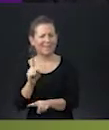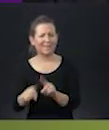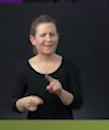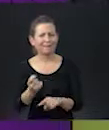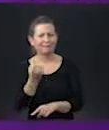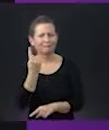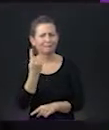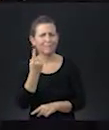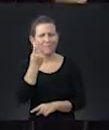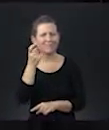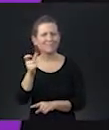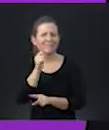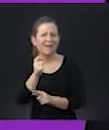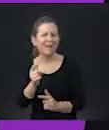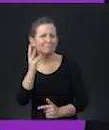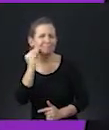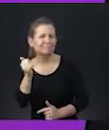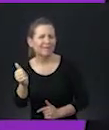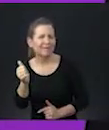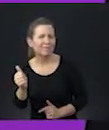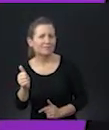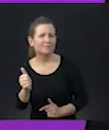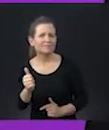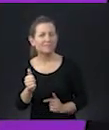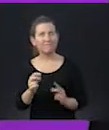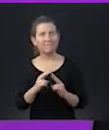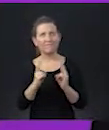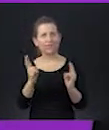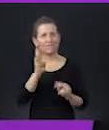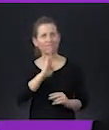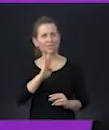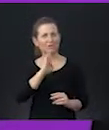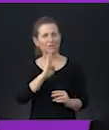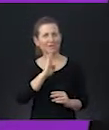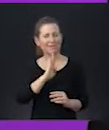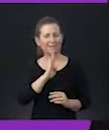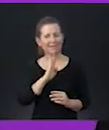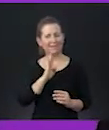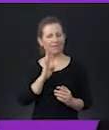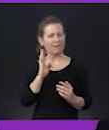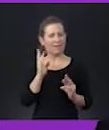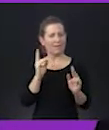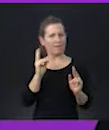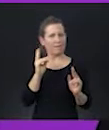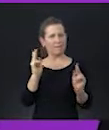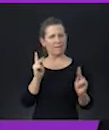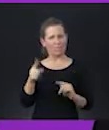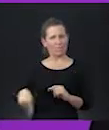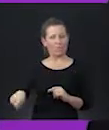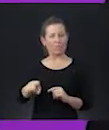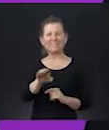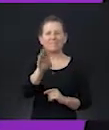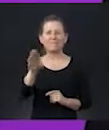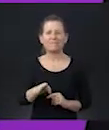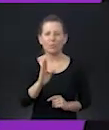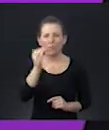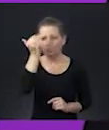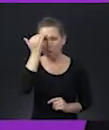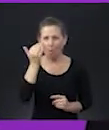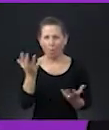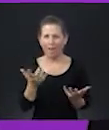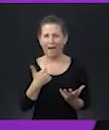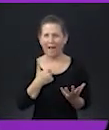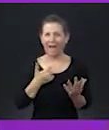it themselves. So I guess that's frustrating, knowing that no one will ever know what I go through personally,